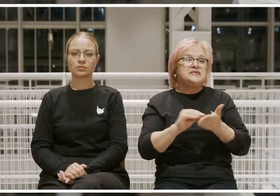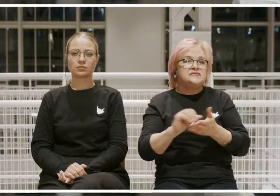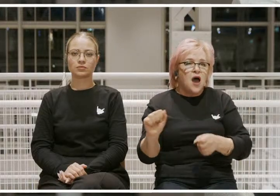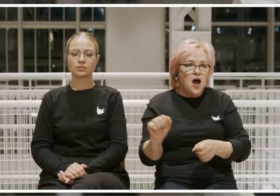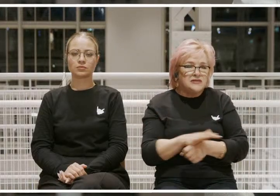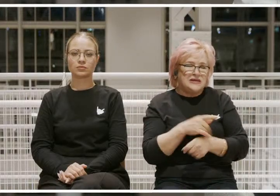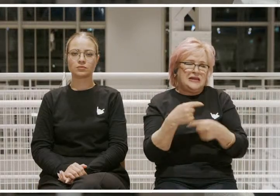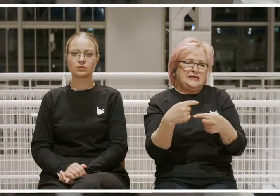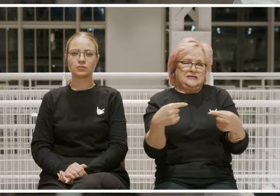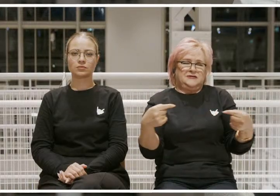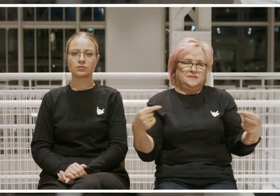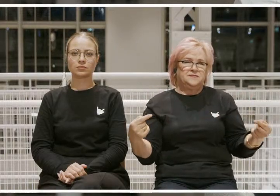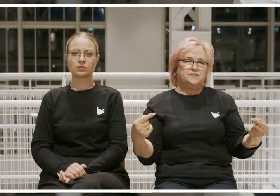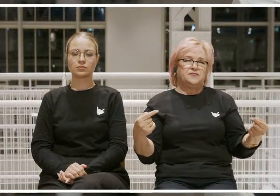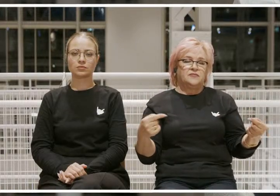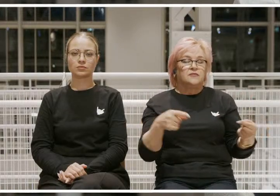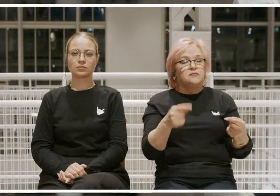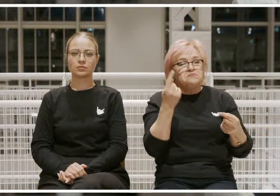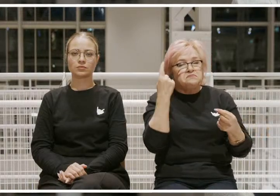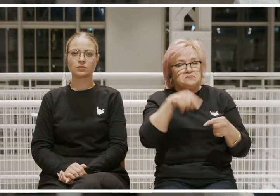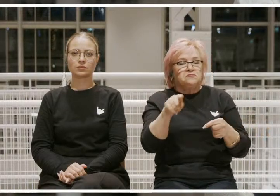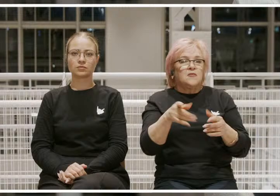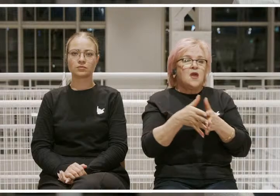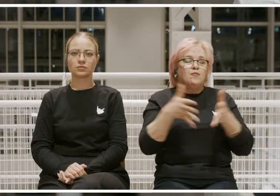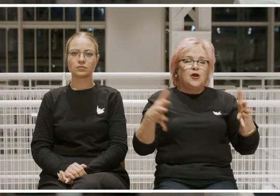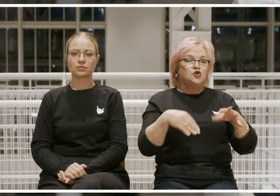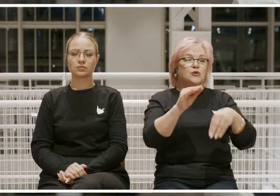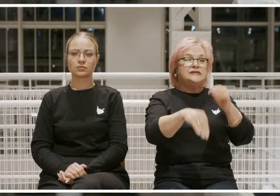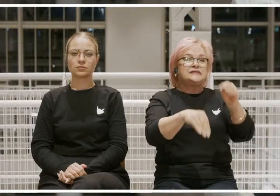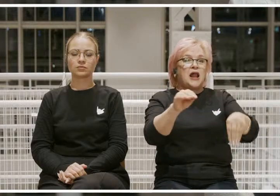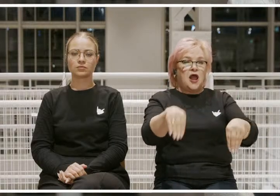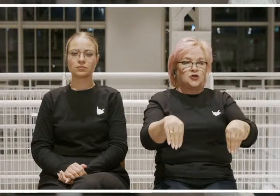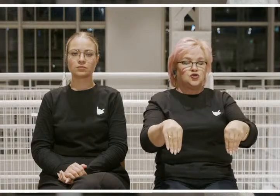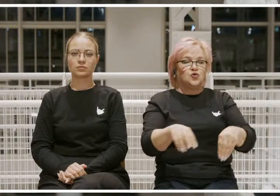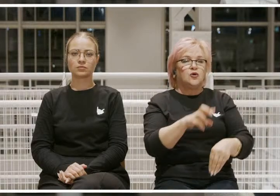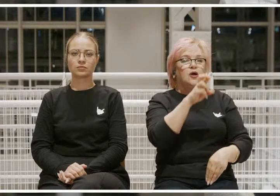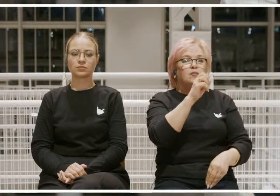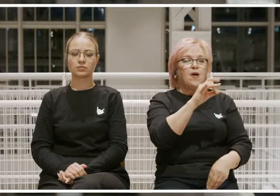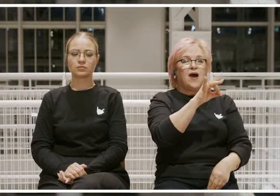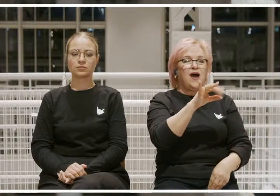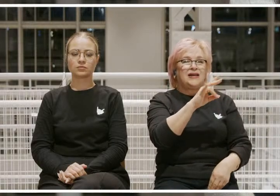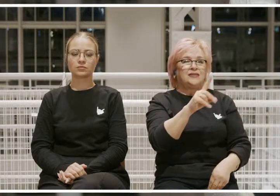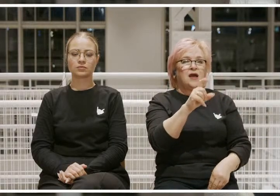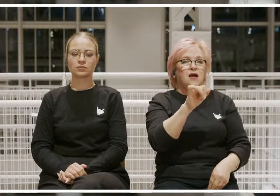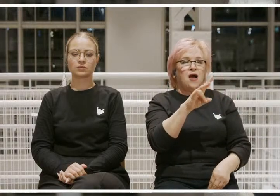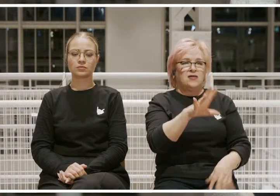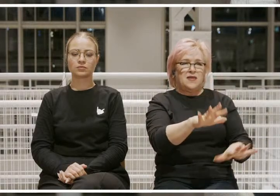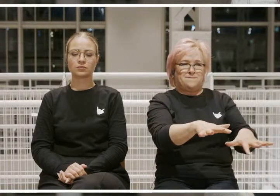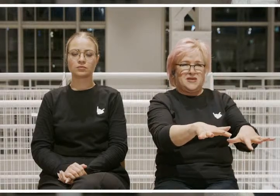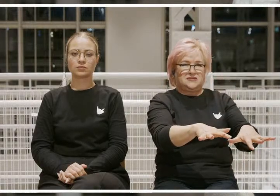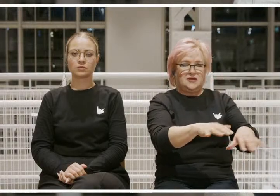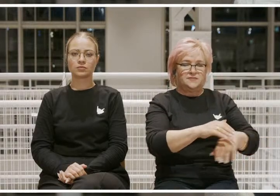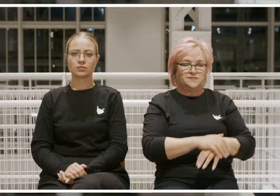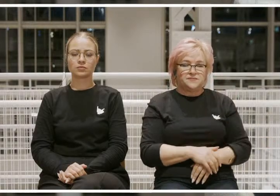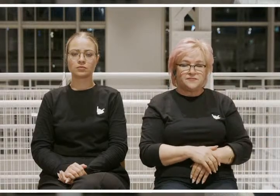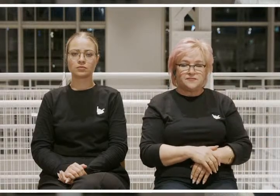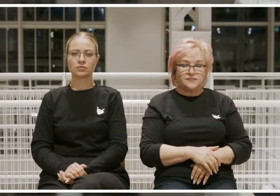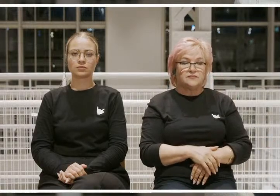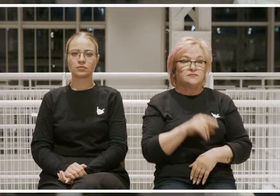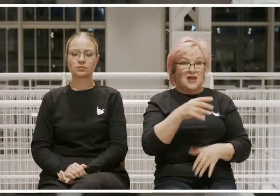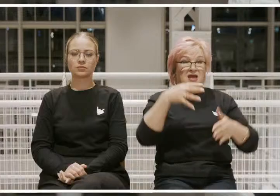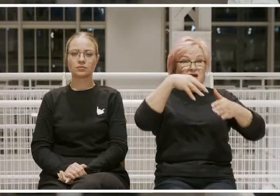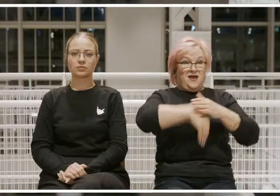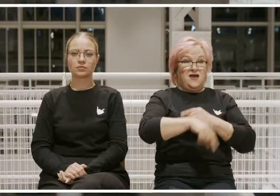Barınhan, where they also had a number of music performances